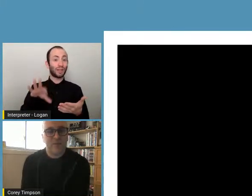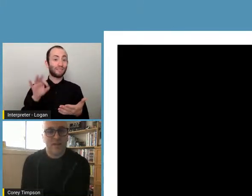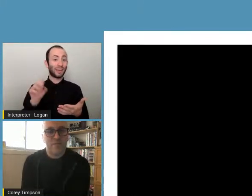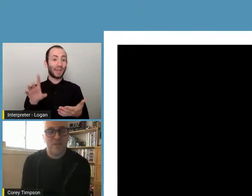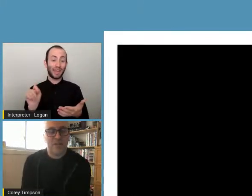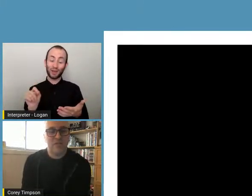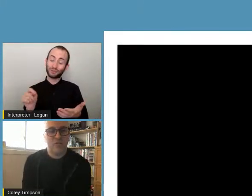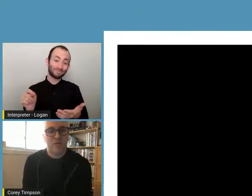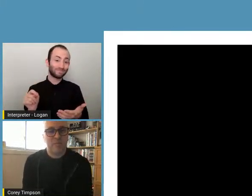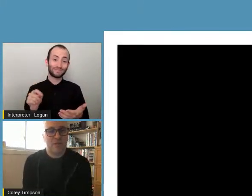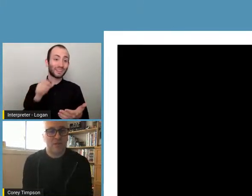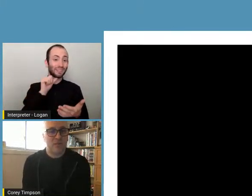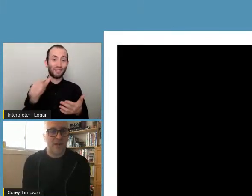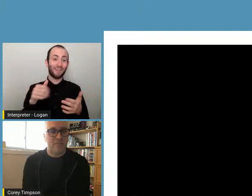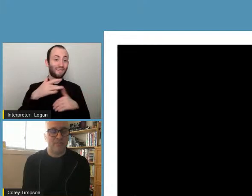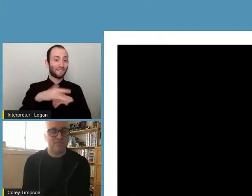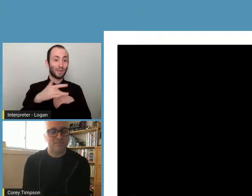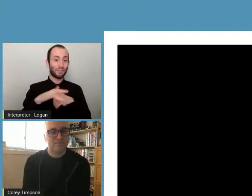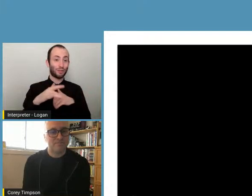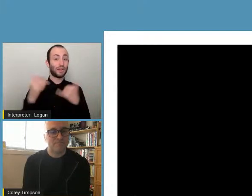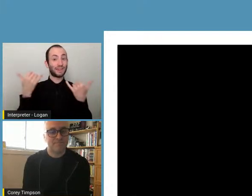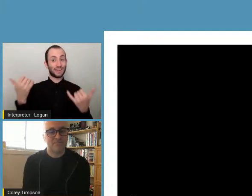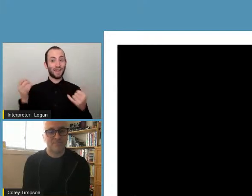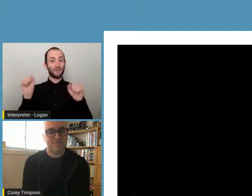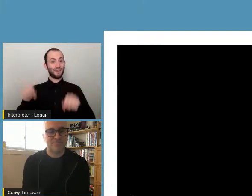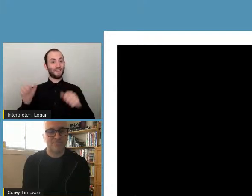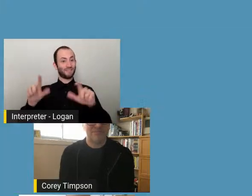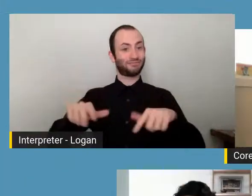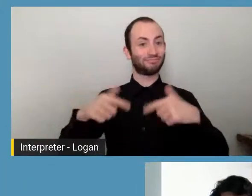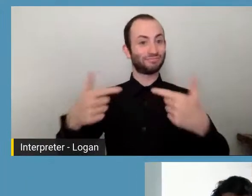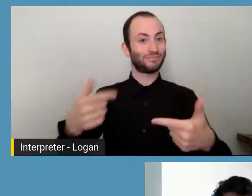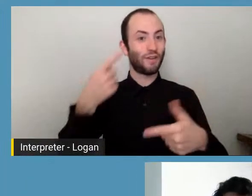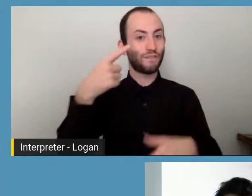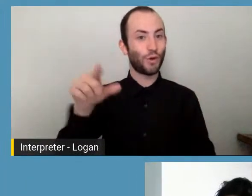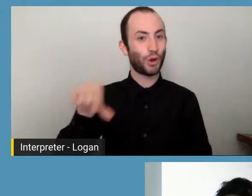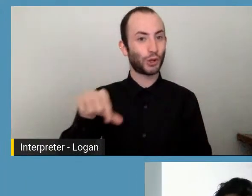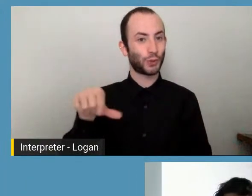And I think with that, we can open up the Q&A.